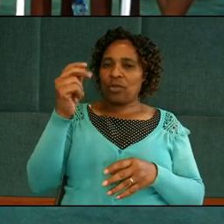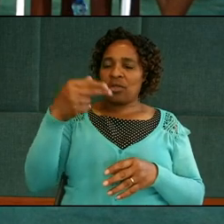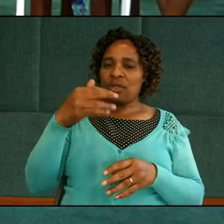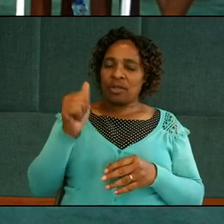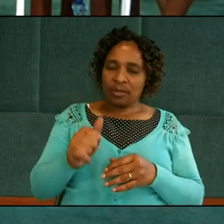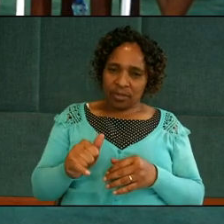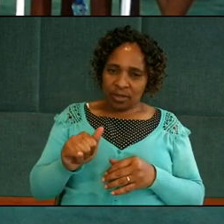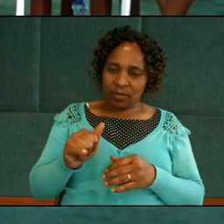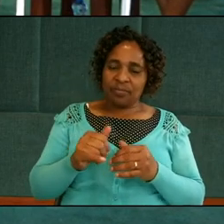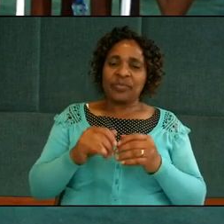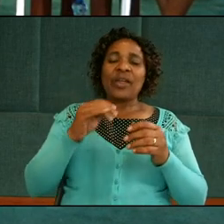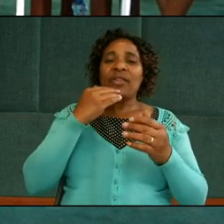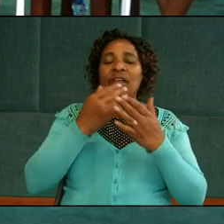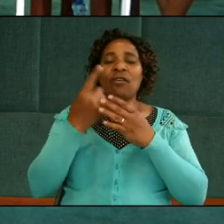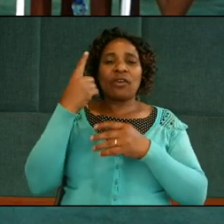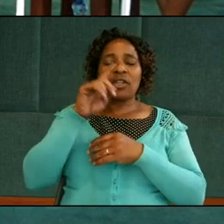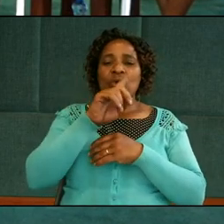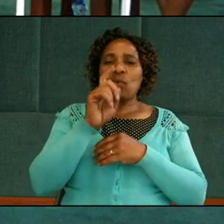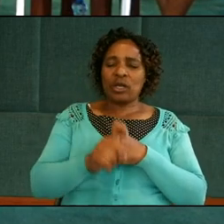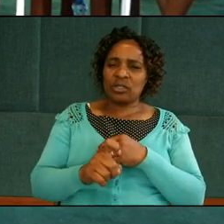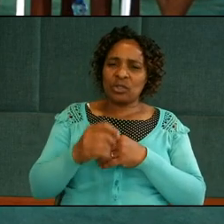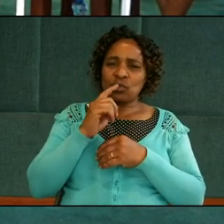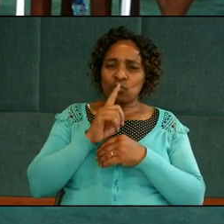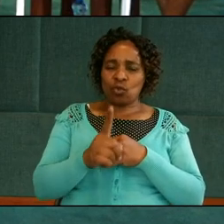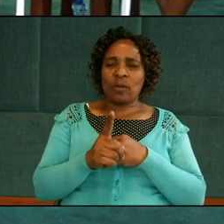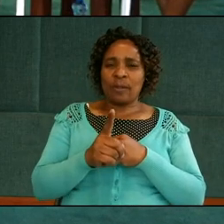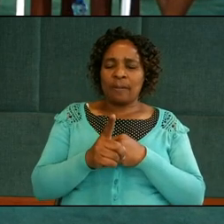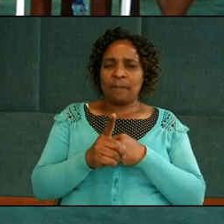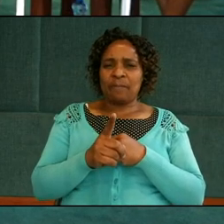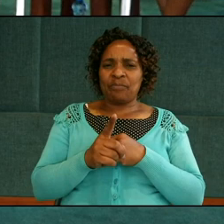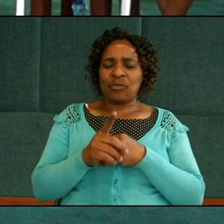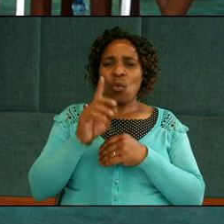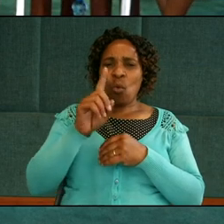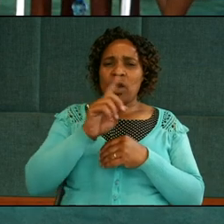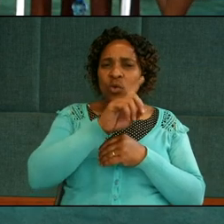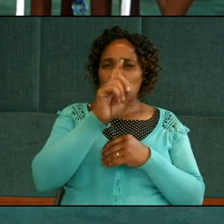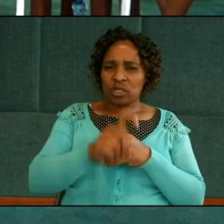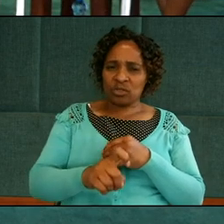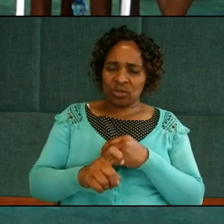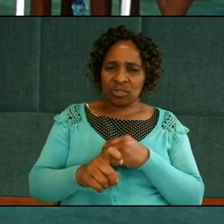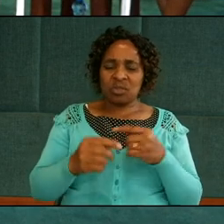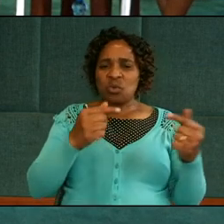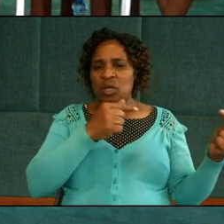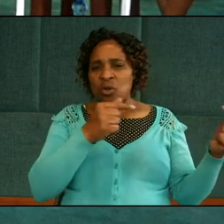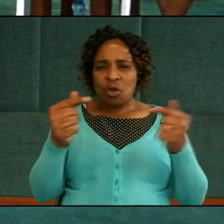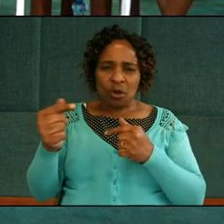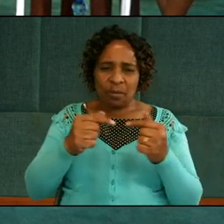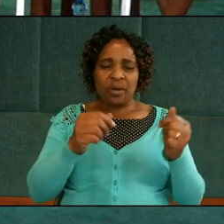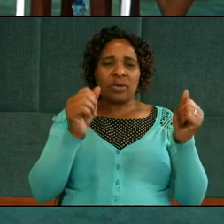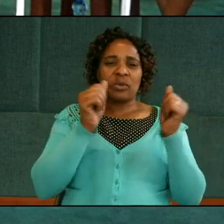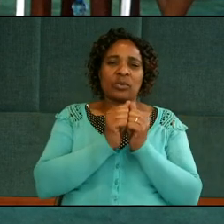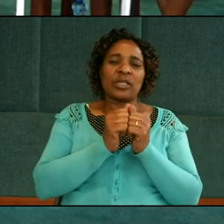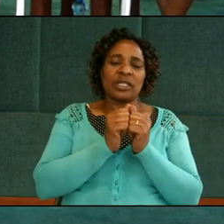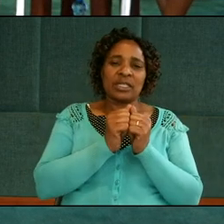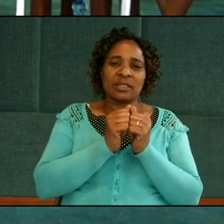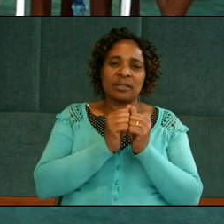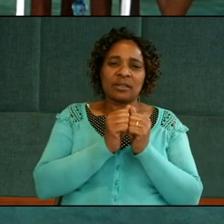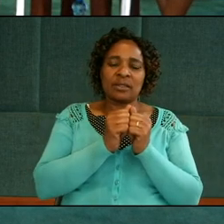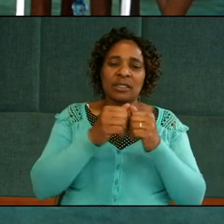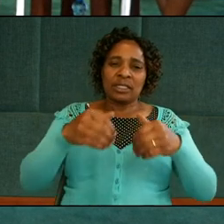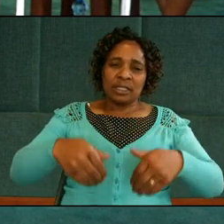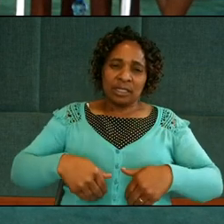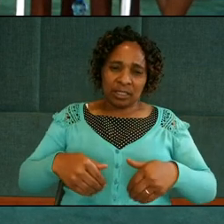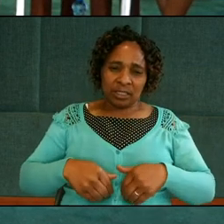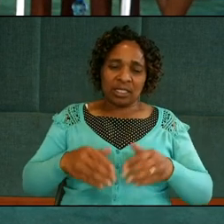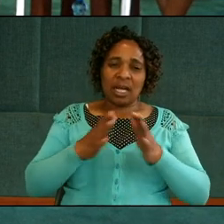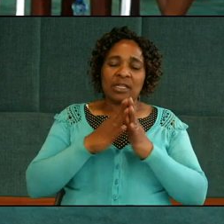Yeah, thank you for the question. So one question that we normally battle with as teenagers